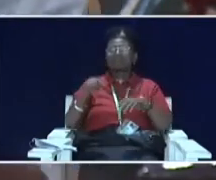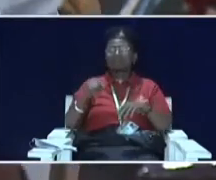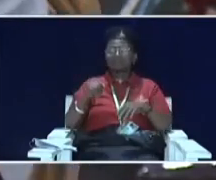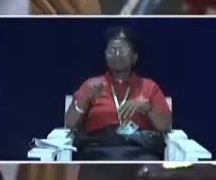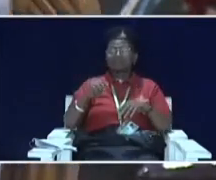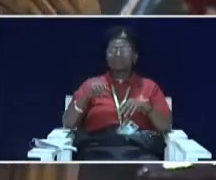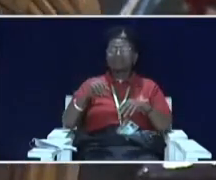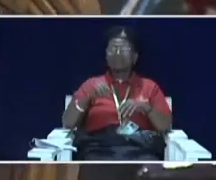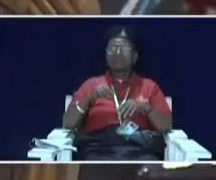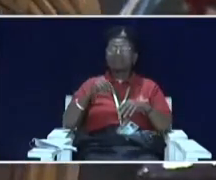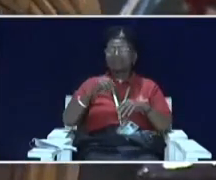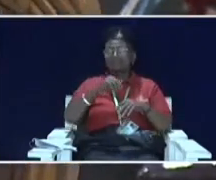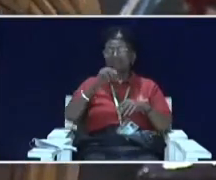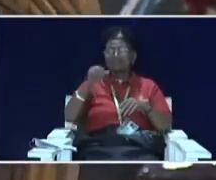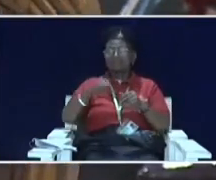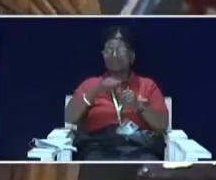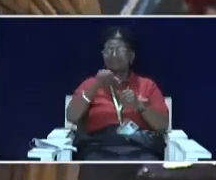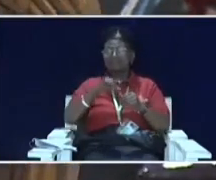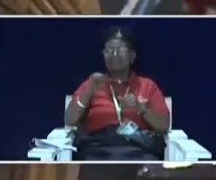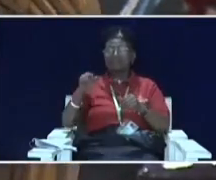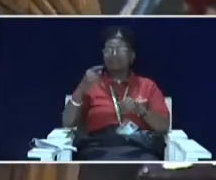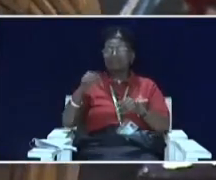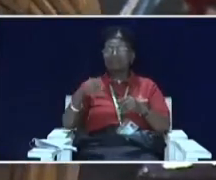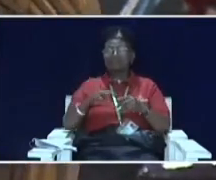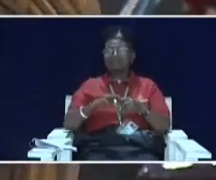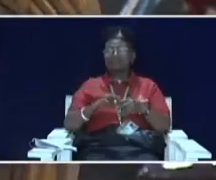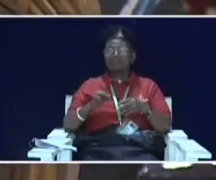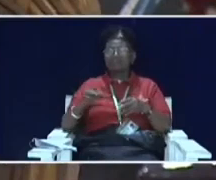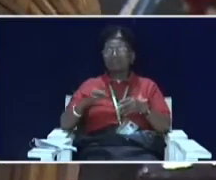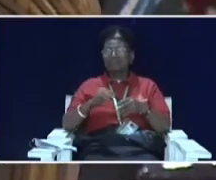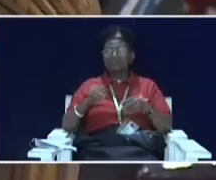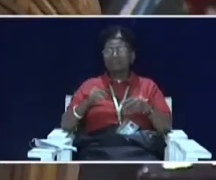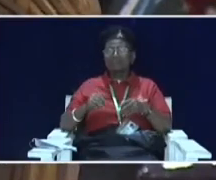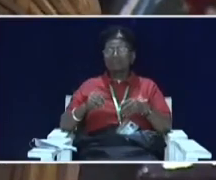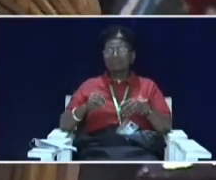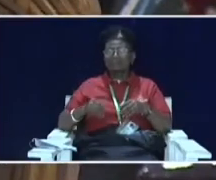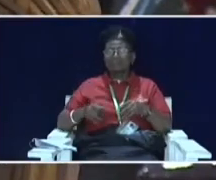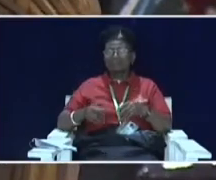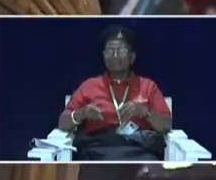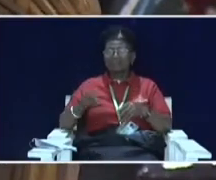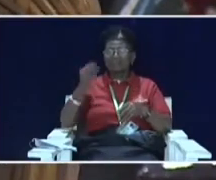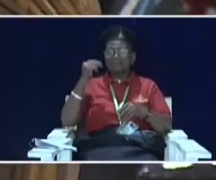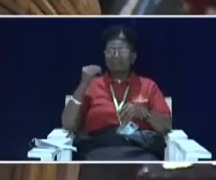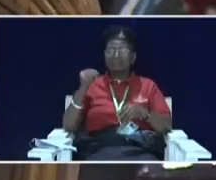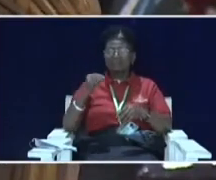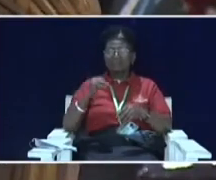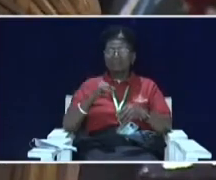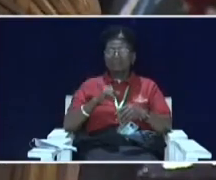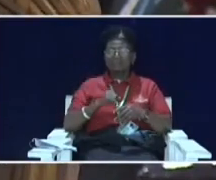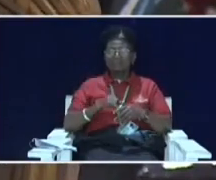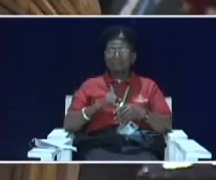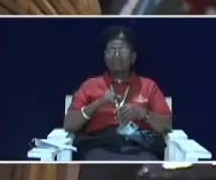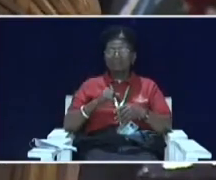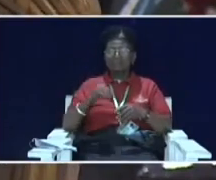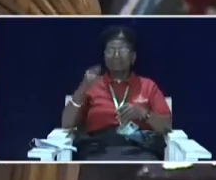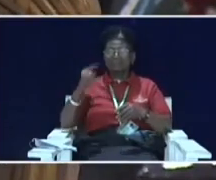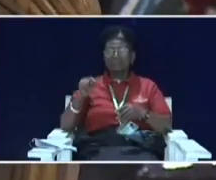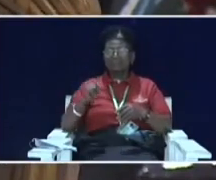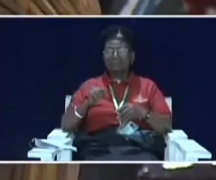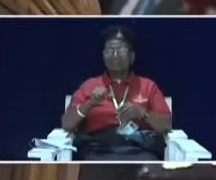Now the interesting thing is, the anointing was seen in the water. The anointing was seen in the